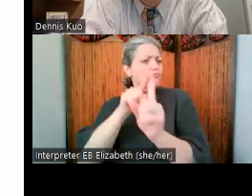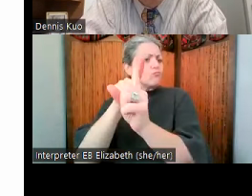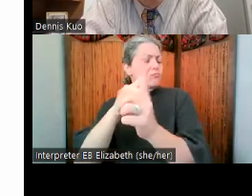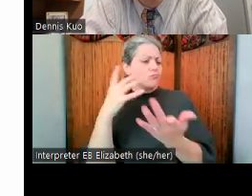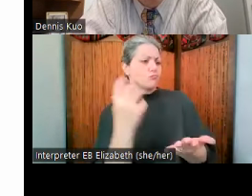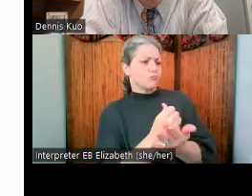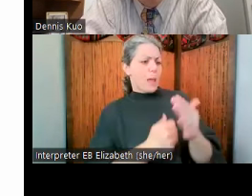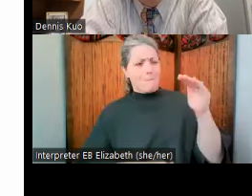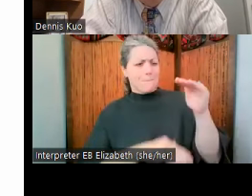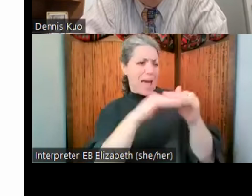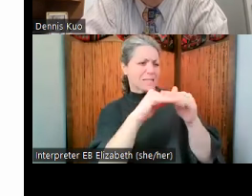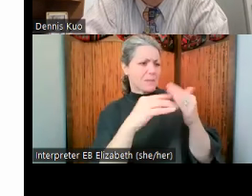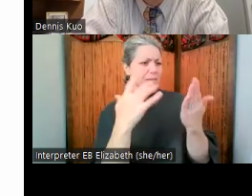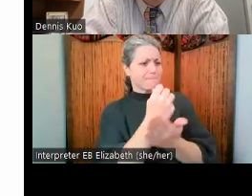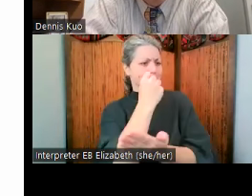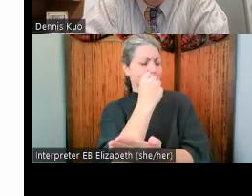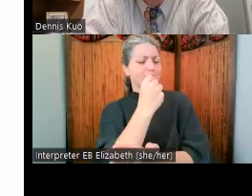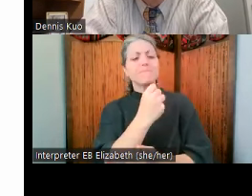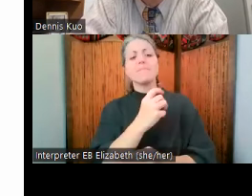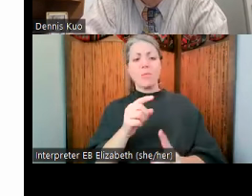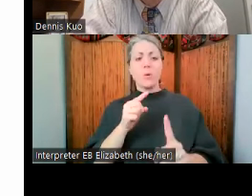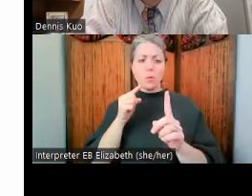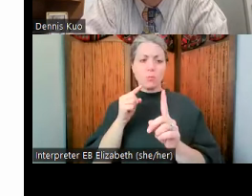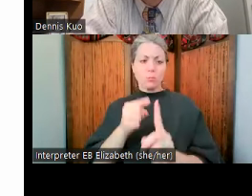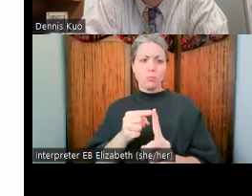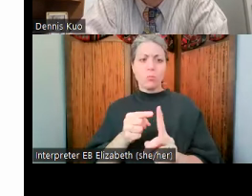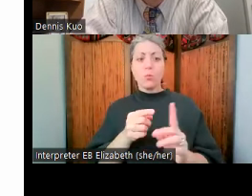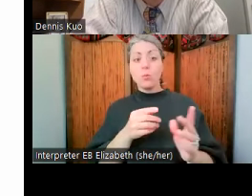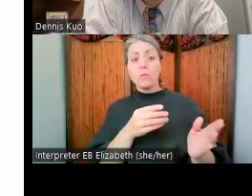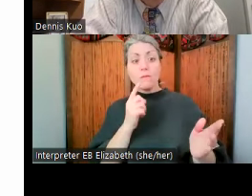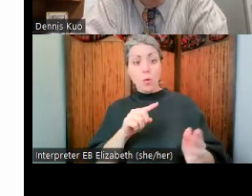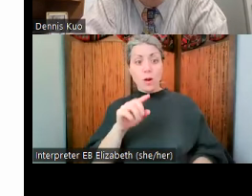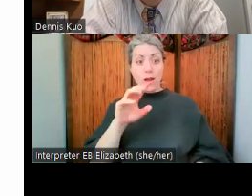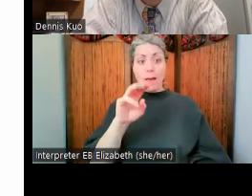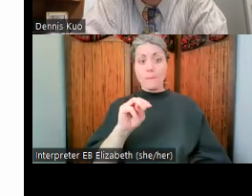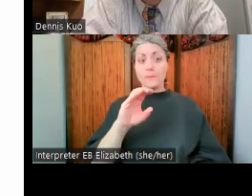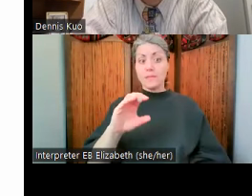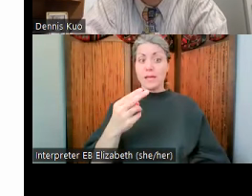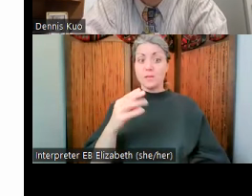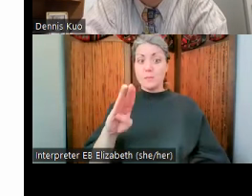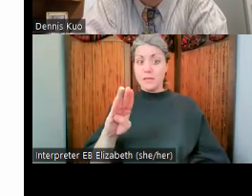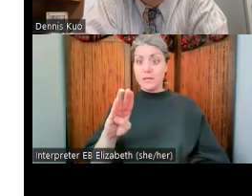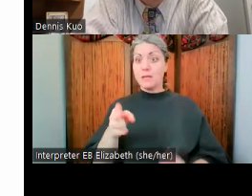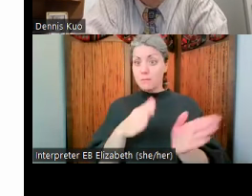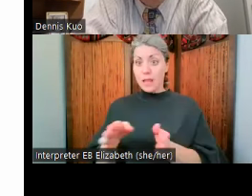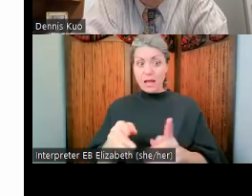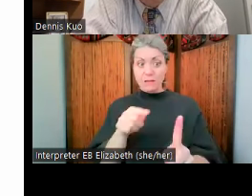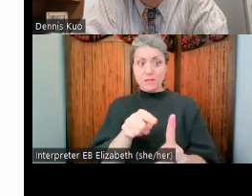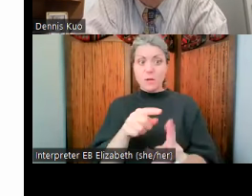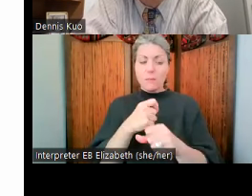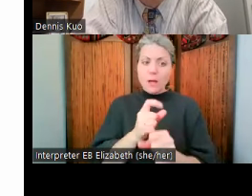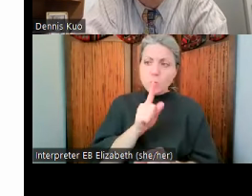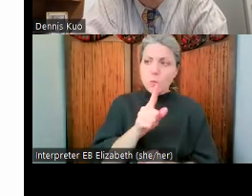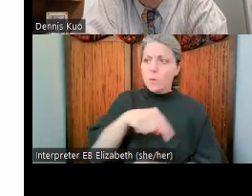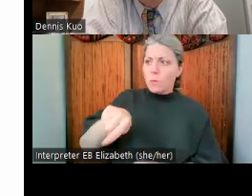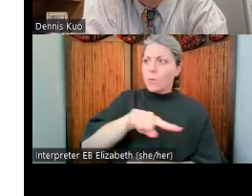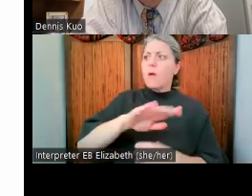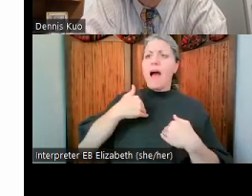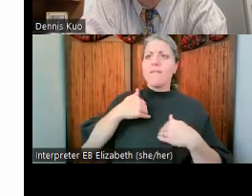the goals for MCHB and their strategic plan is to assure access to high quality and equitable